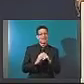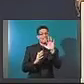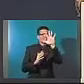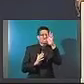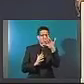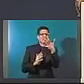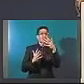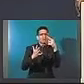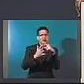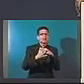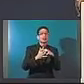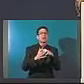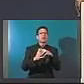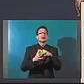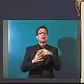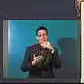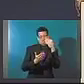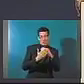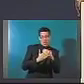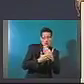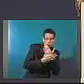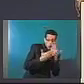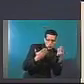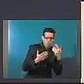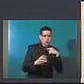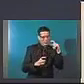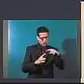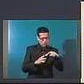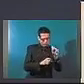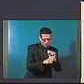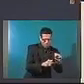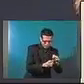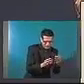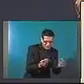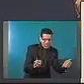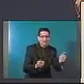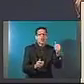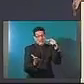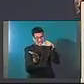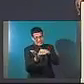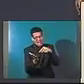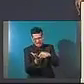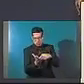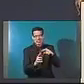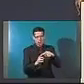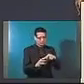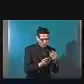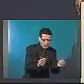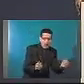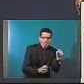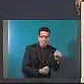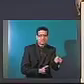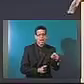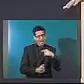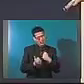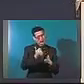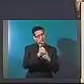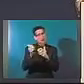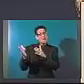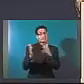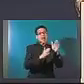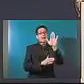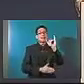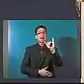we need to get that deficit under control. We need to get that debt under control, and I support a plan by